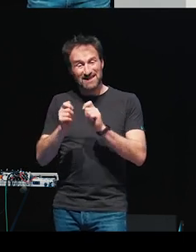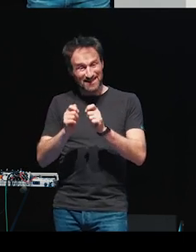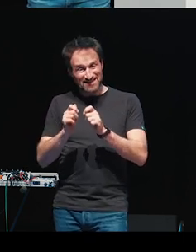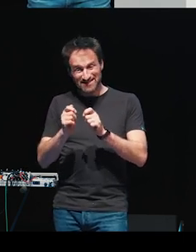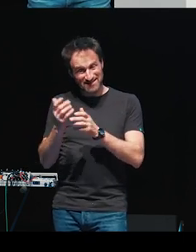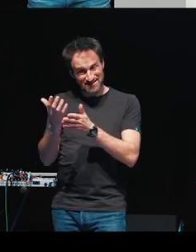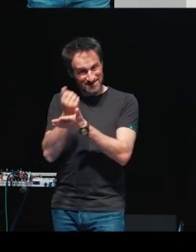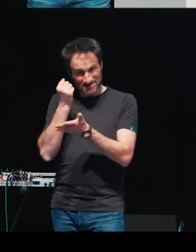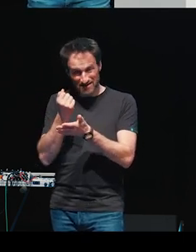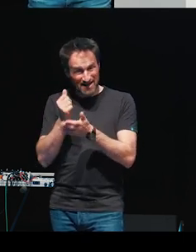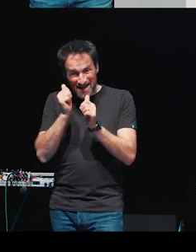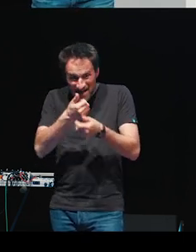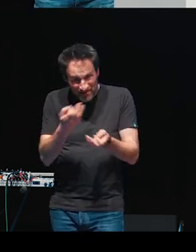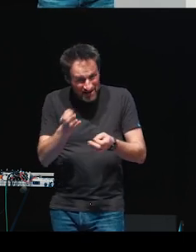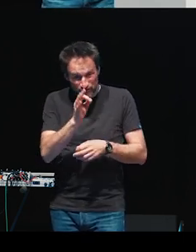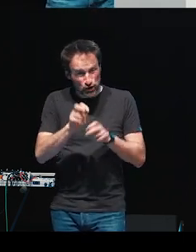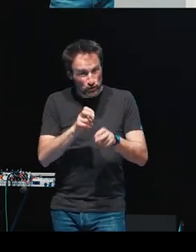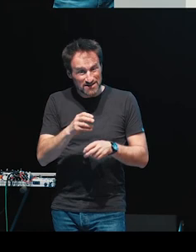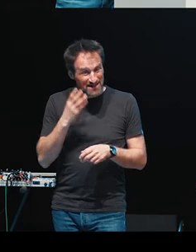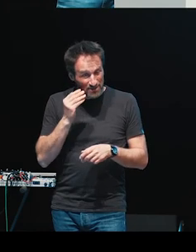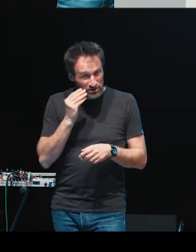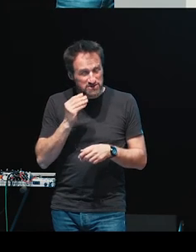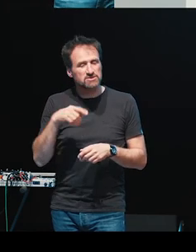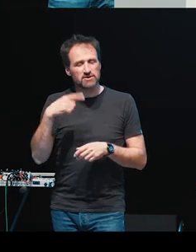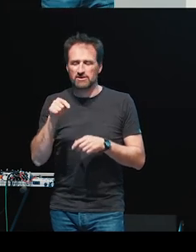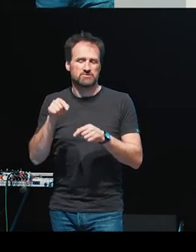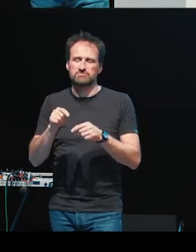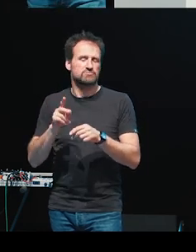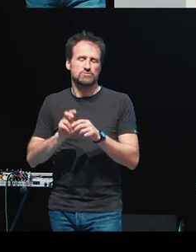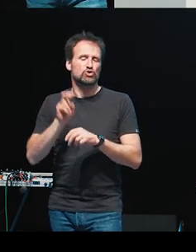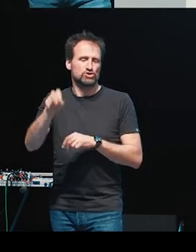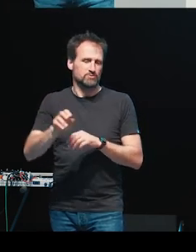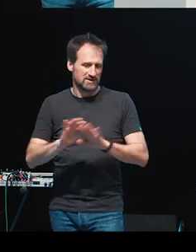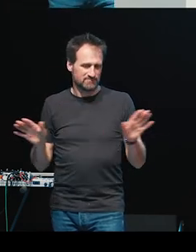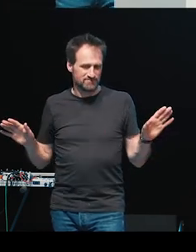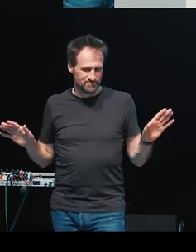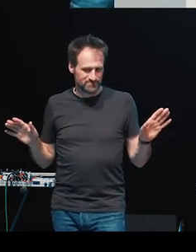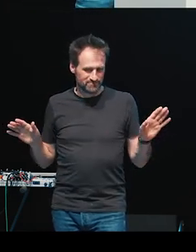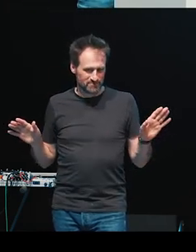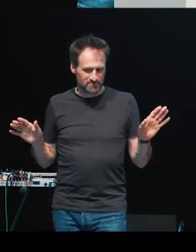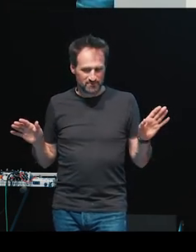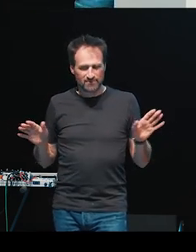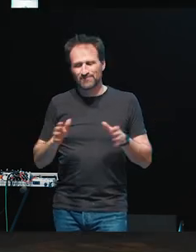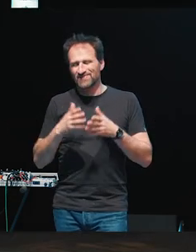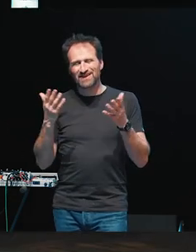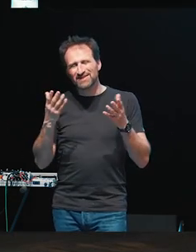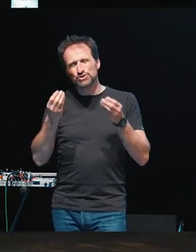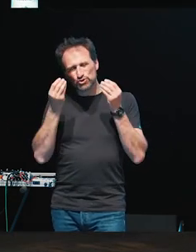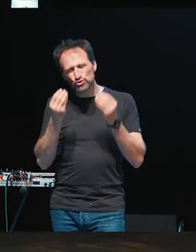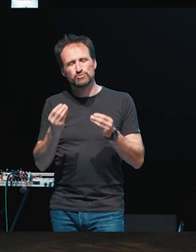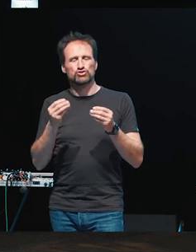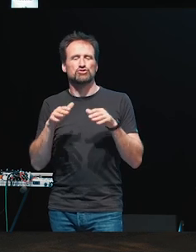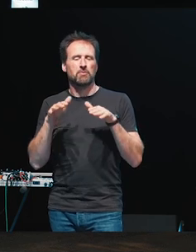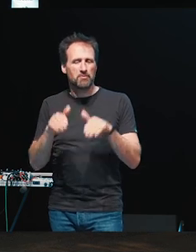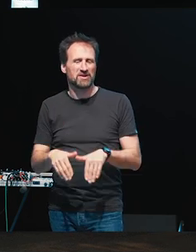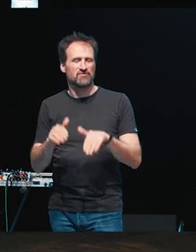experience, you skip that part. So common pitfalls. Big Shot A-B testing. This is very